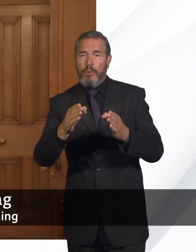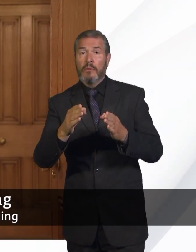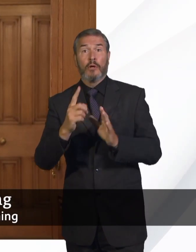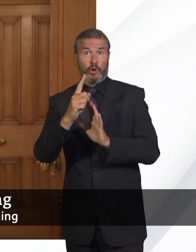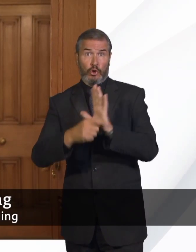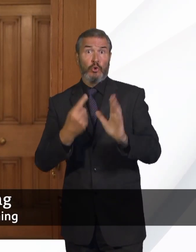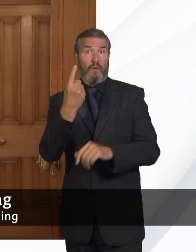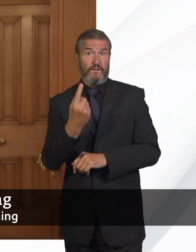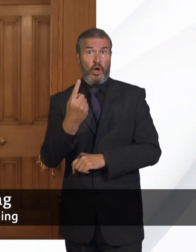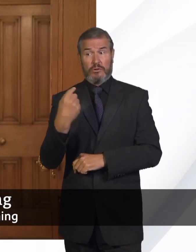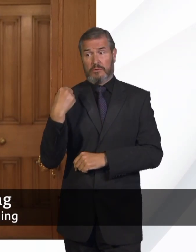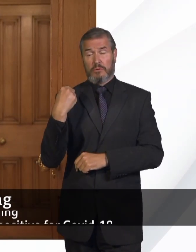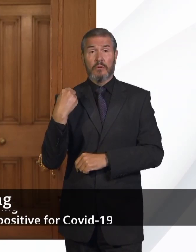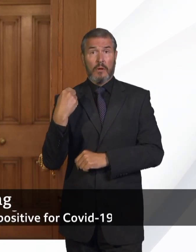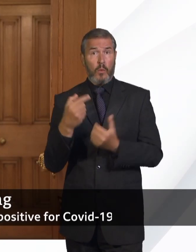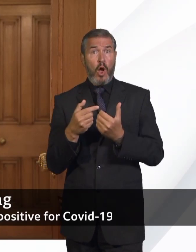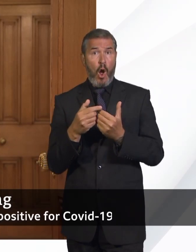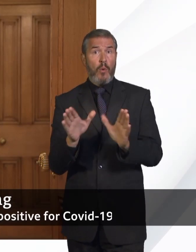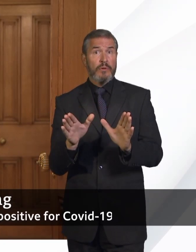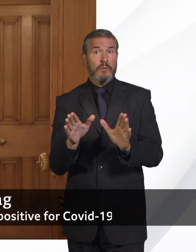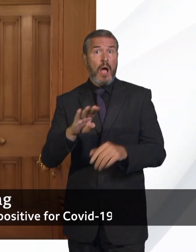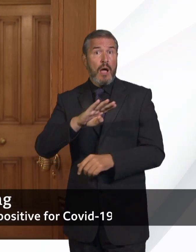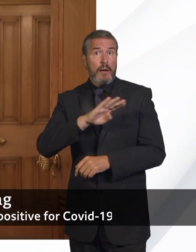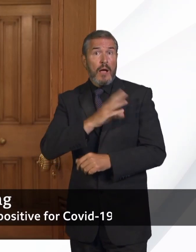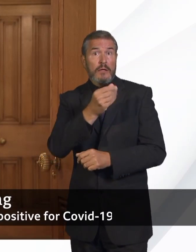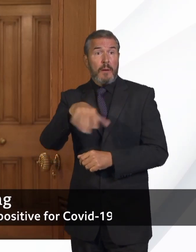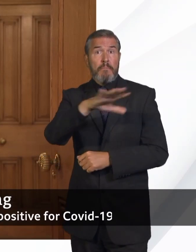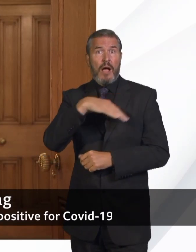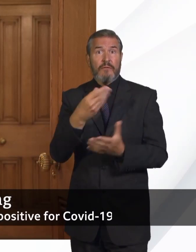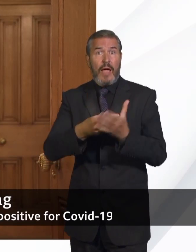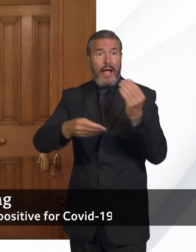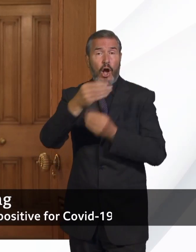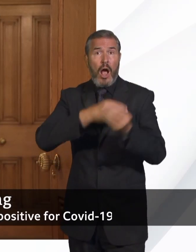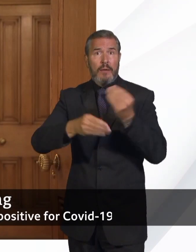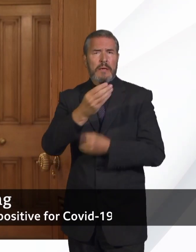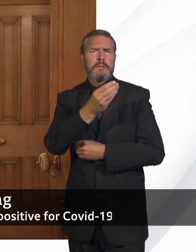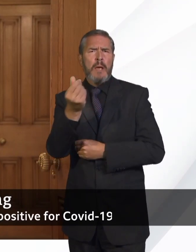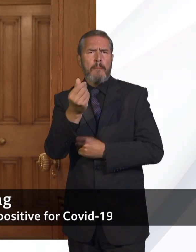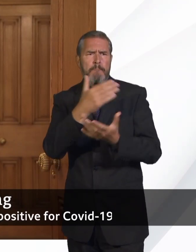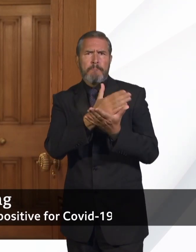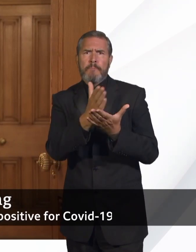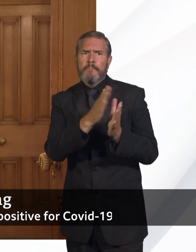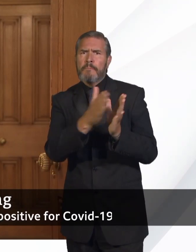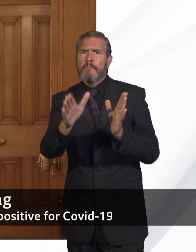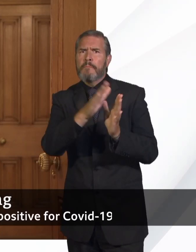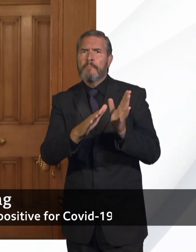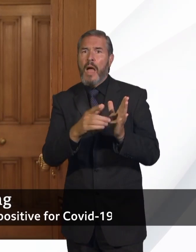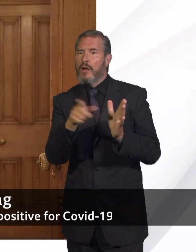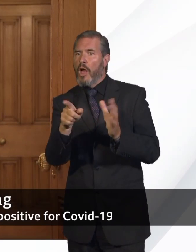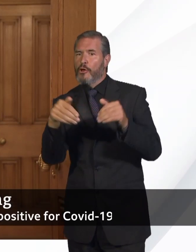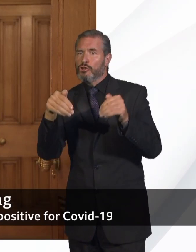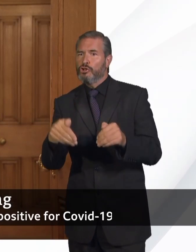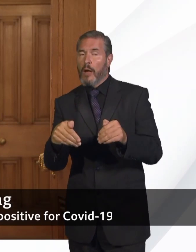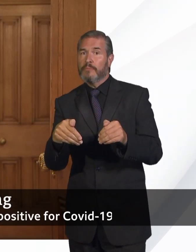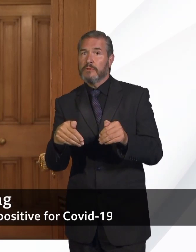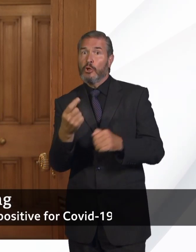of June, we reopened parts of the economy. We're now saying for other retail, they